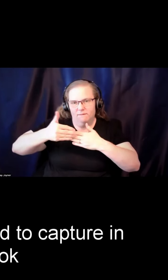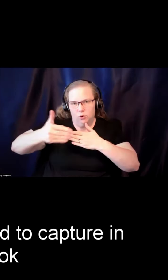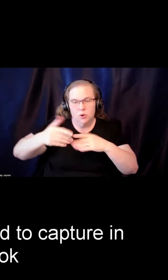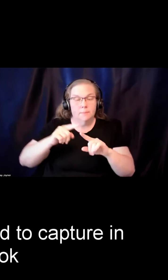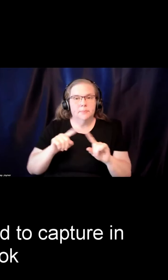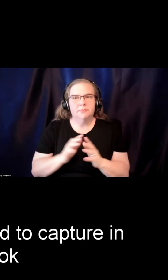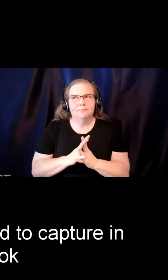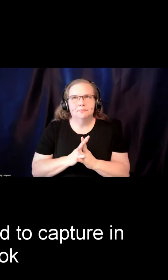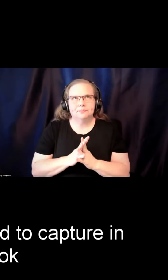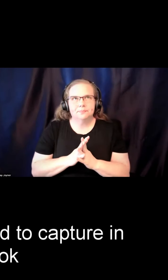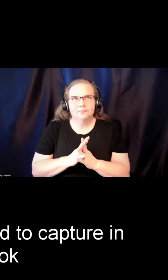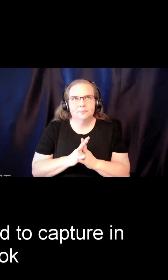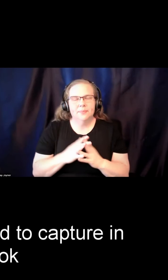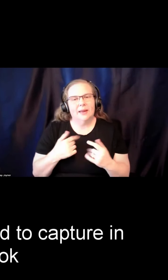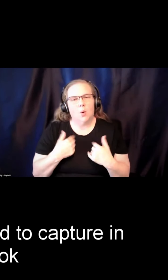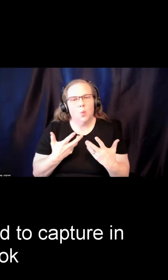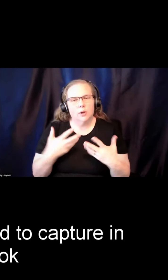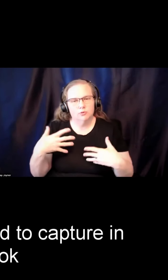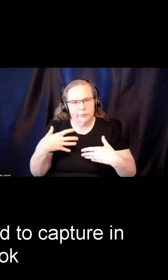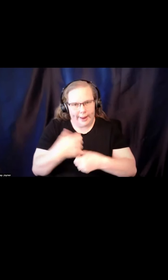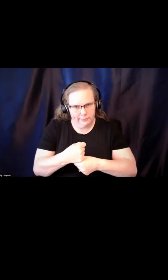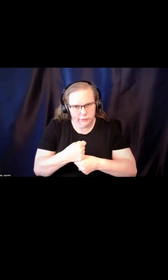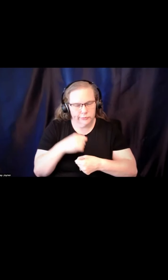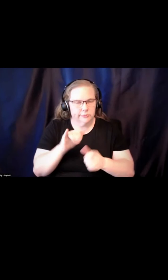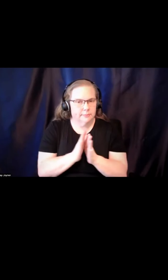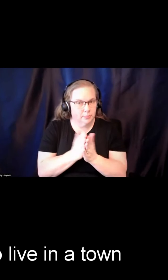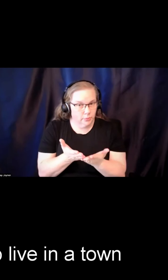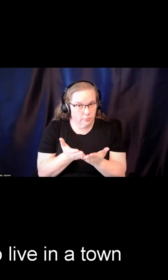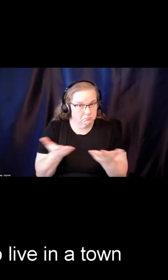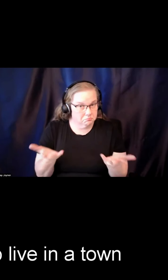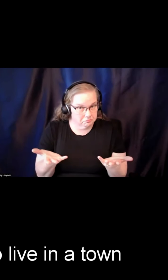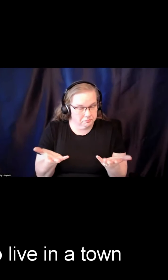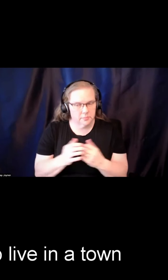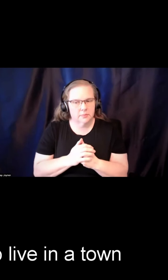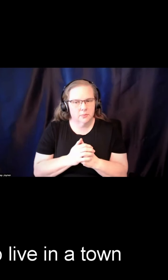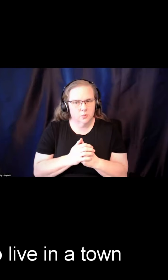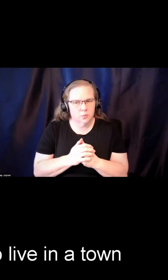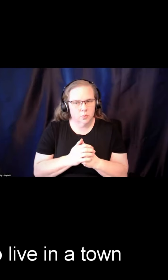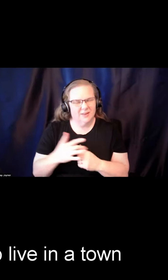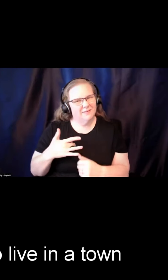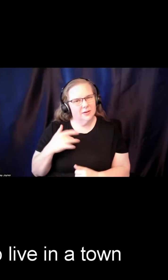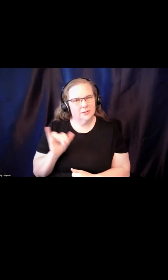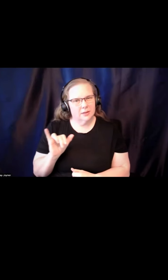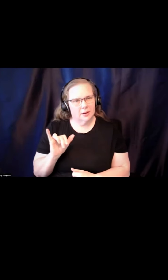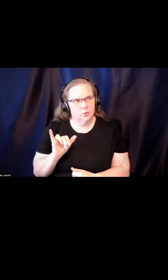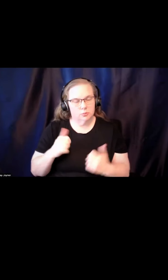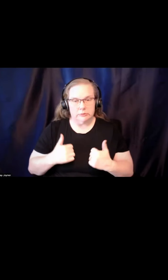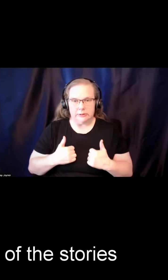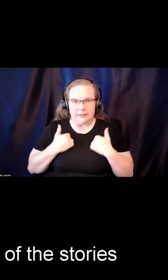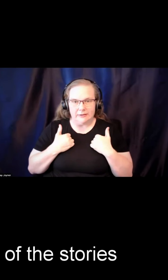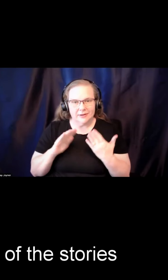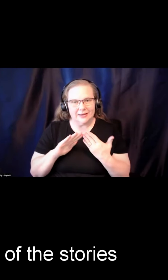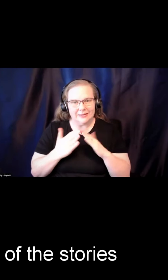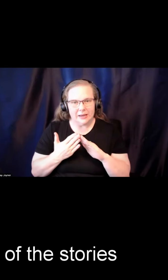really wanted to capture in that book was what it's like to live in a town